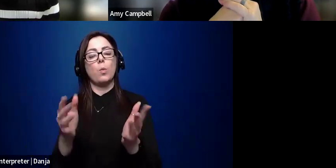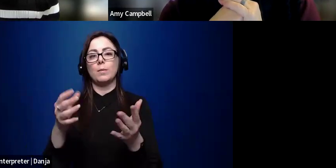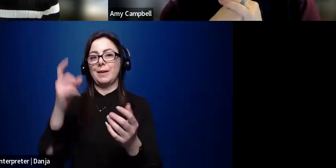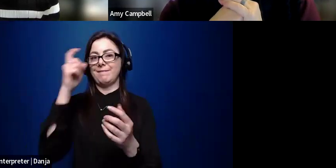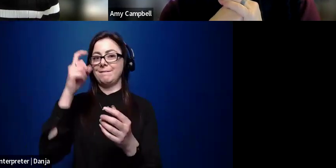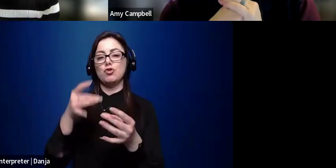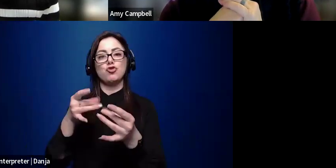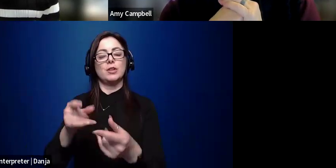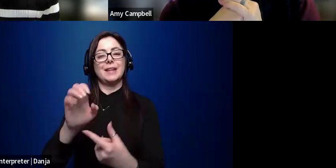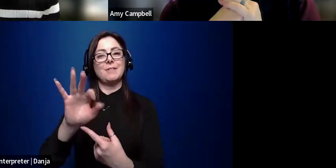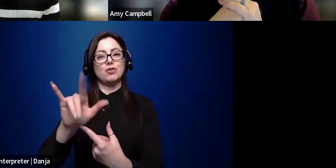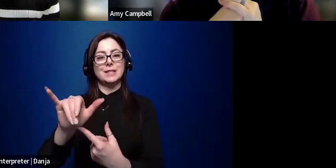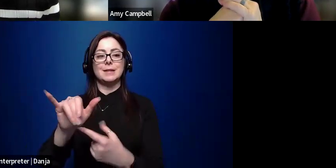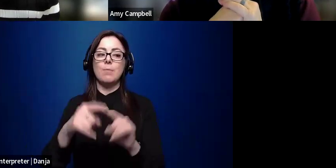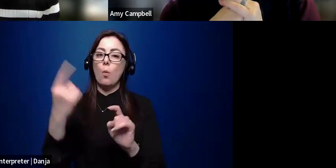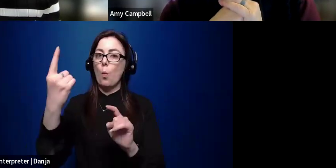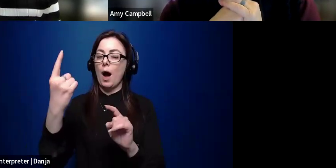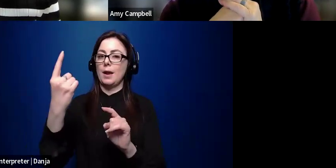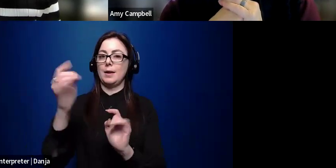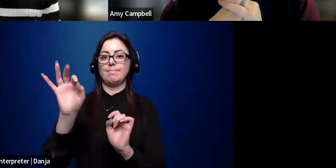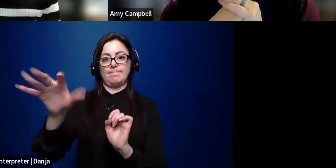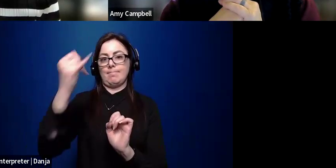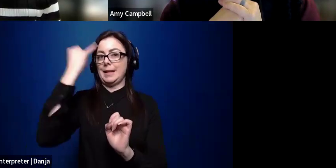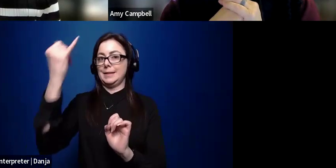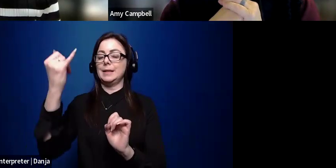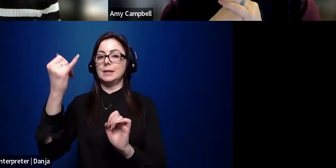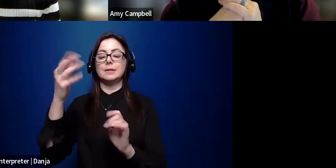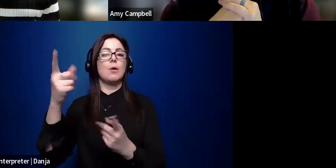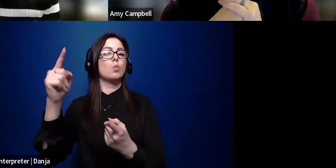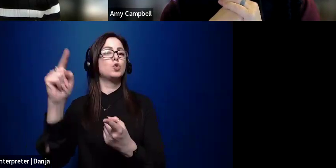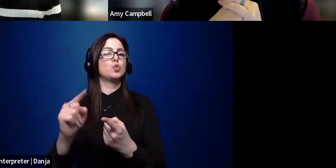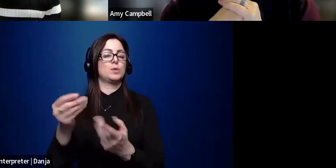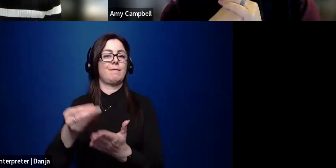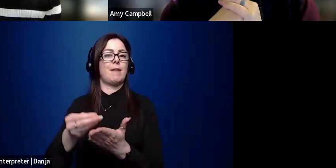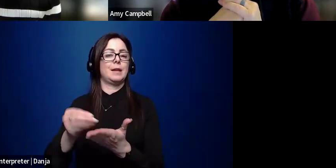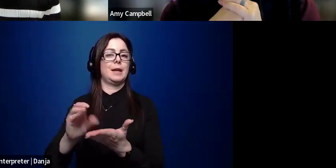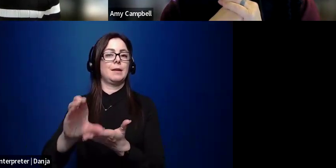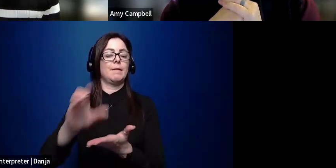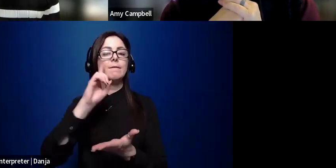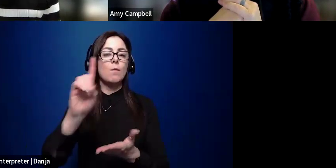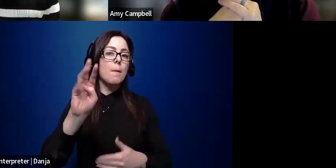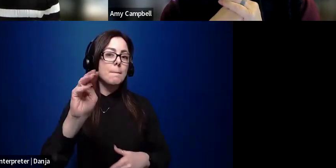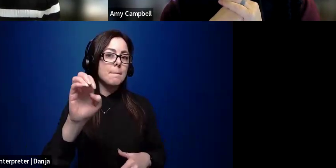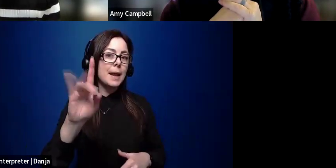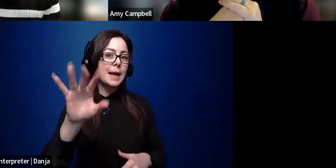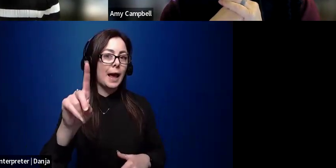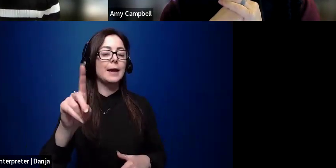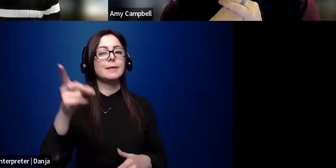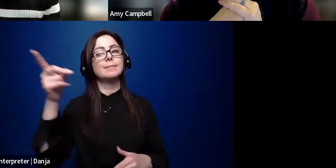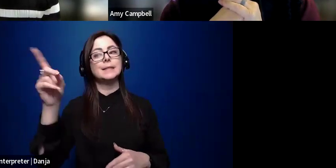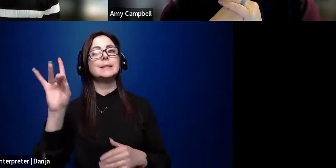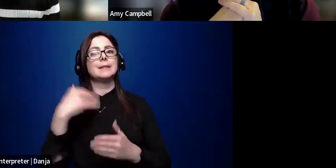to reduce funding for Medicaid. And so they have some ideas that we have heard about